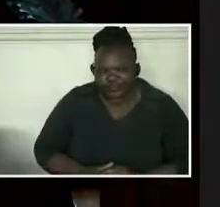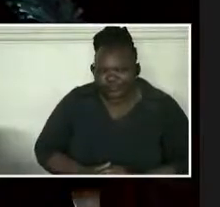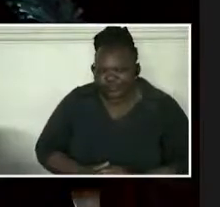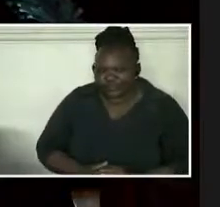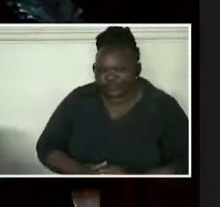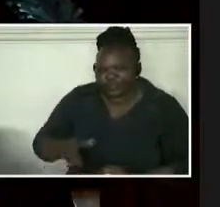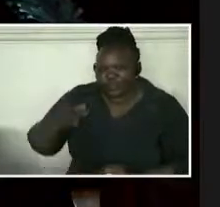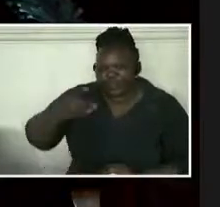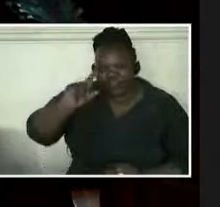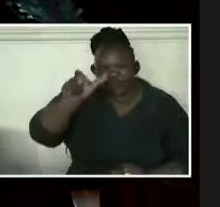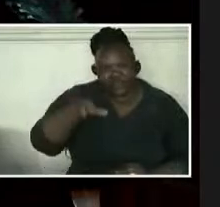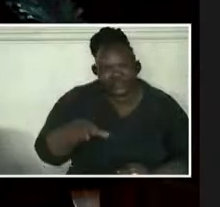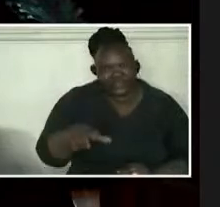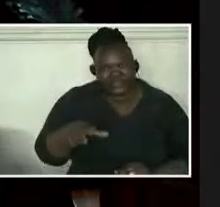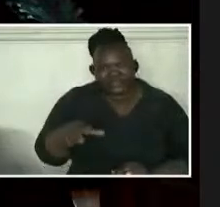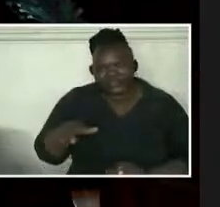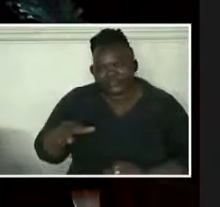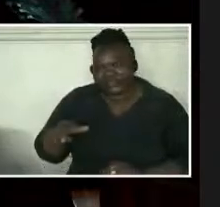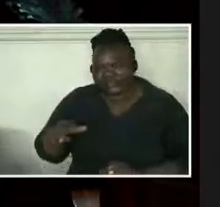uh 10 percent